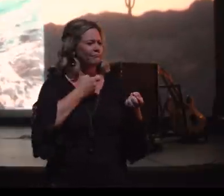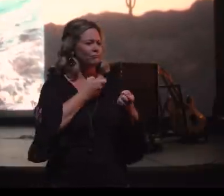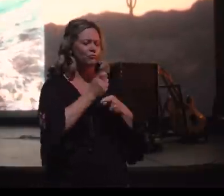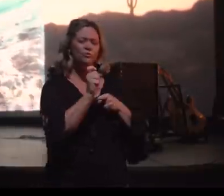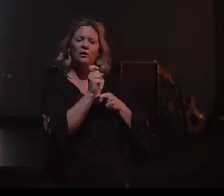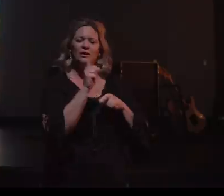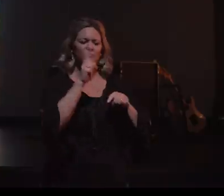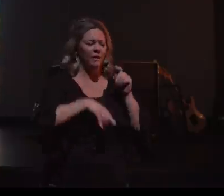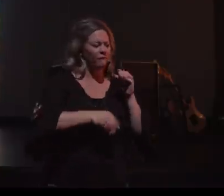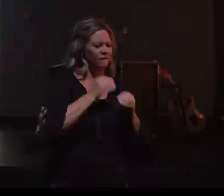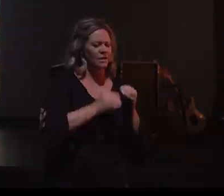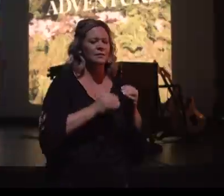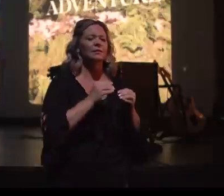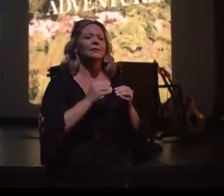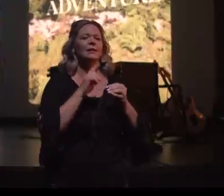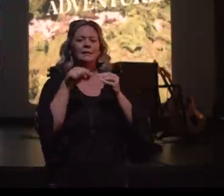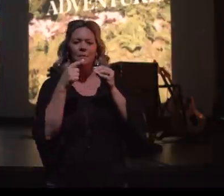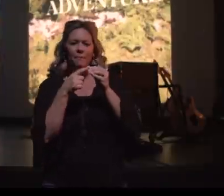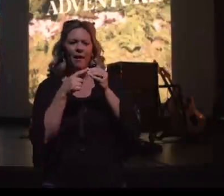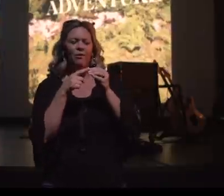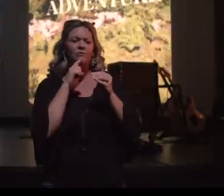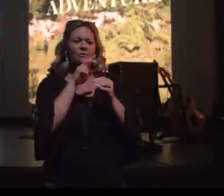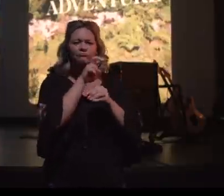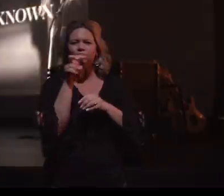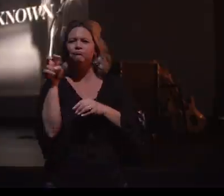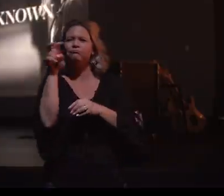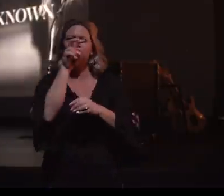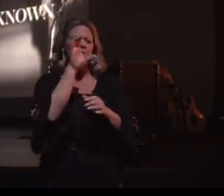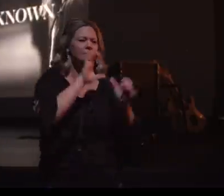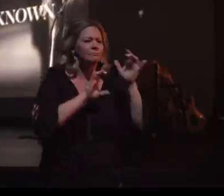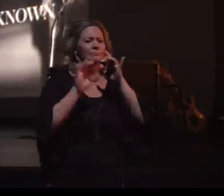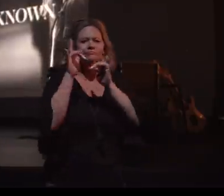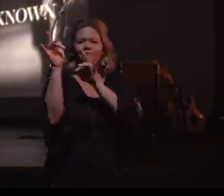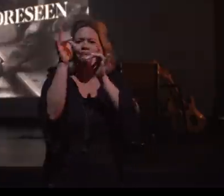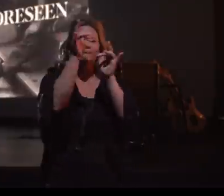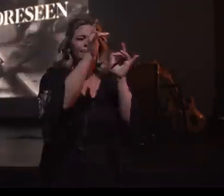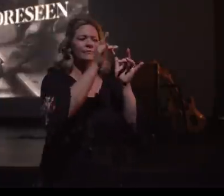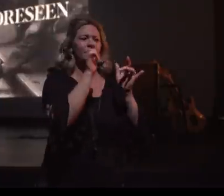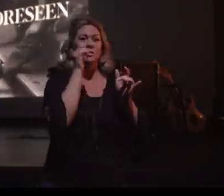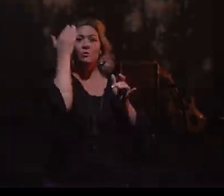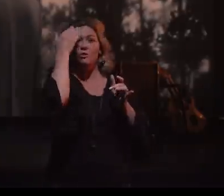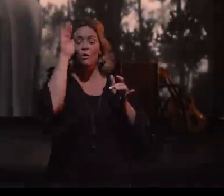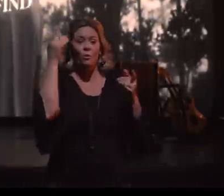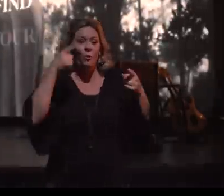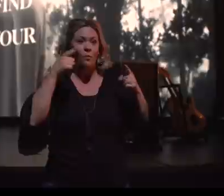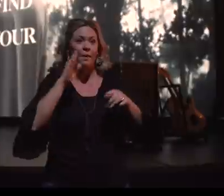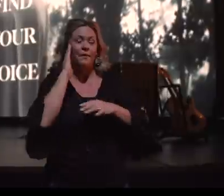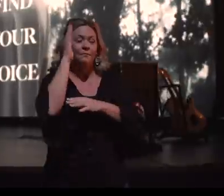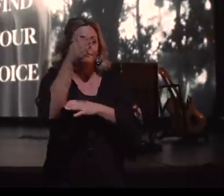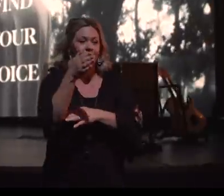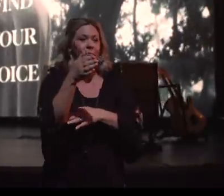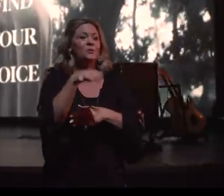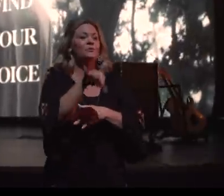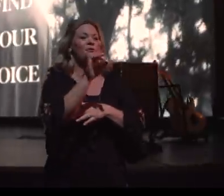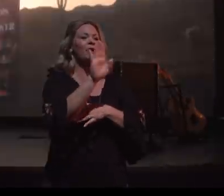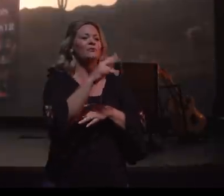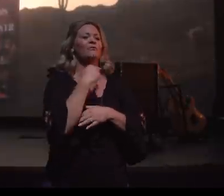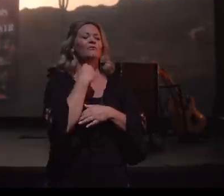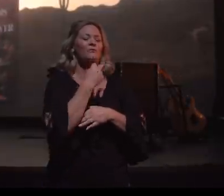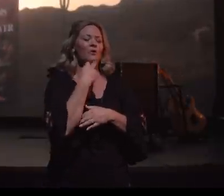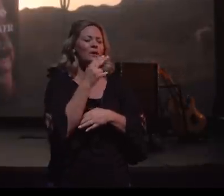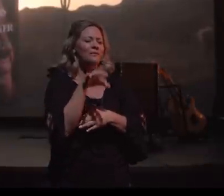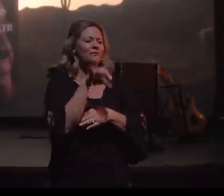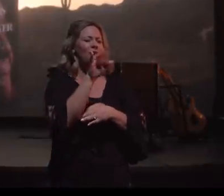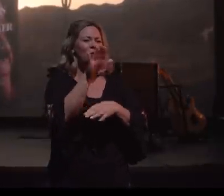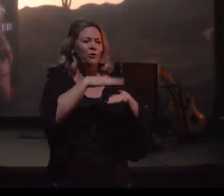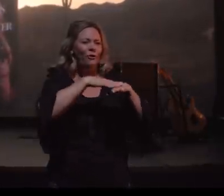repair. It's the pivots and adventure, a journey unknown and unforeseen to find your voice, to discover